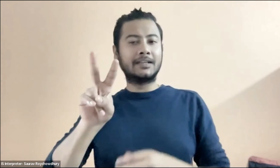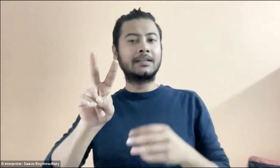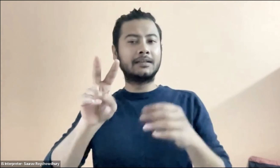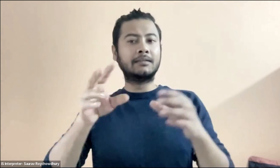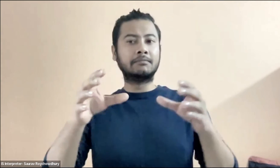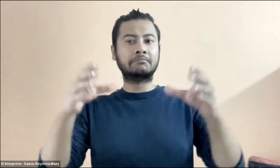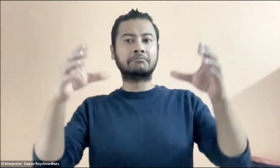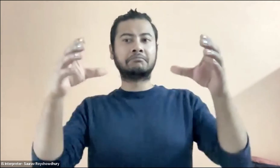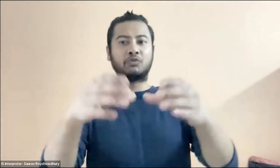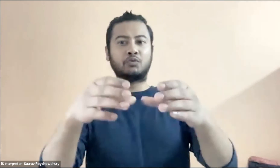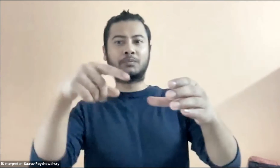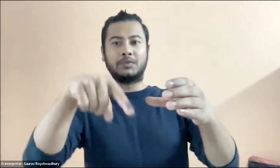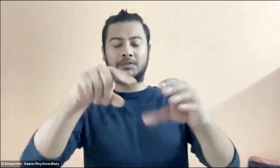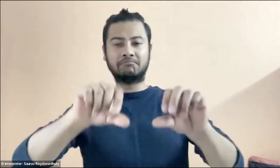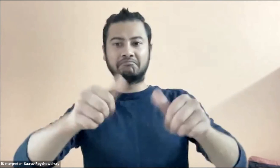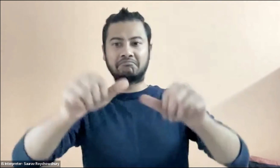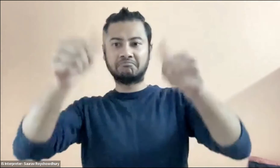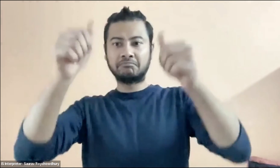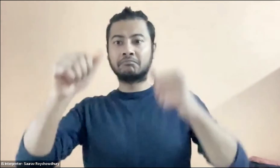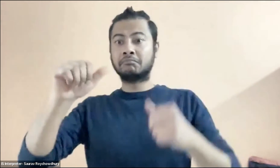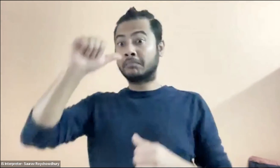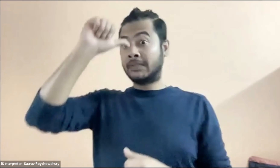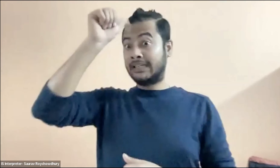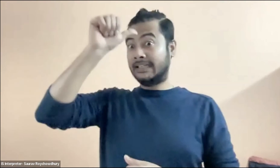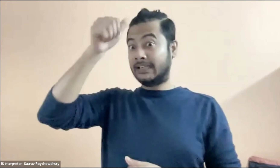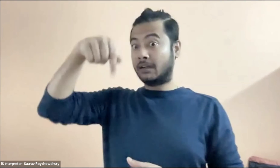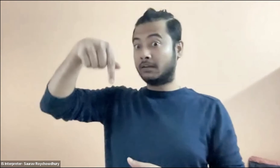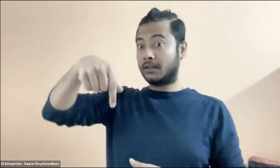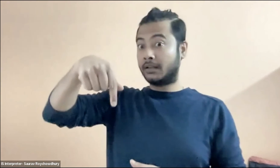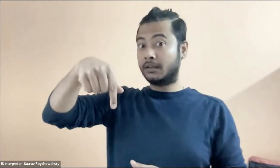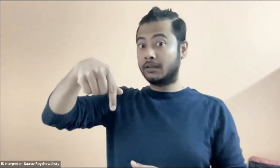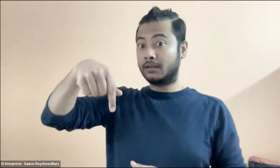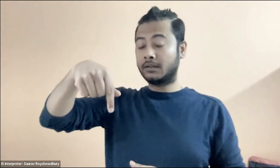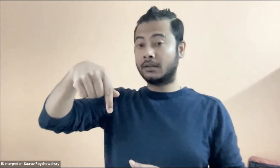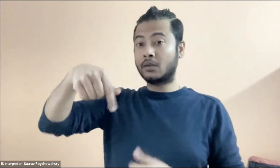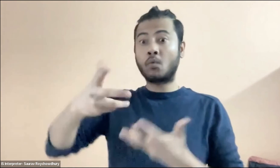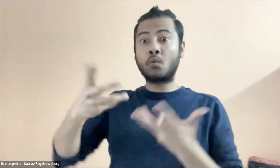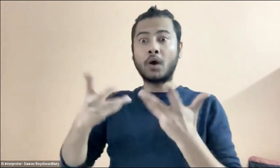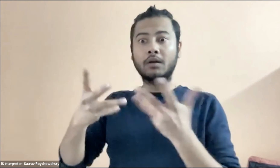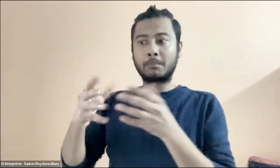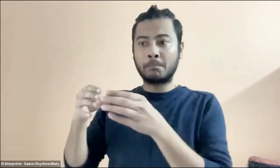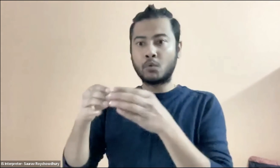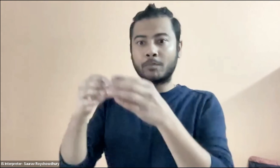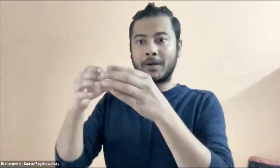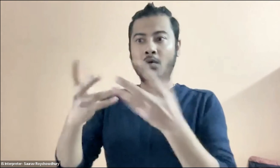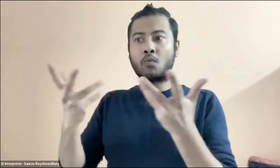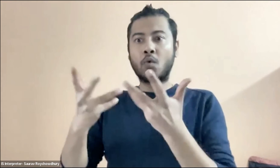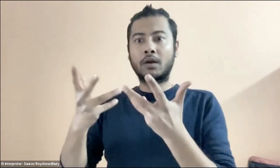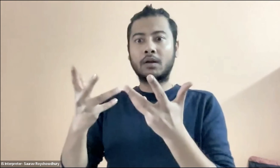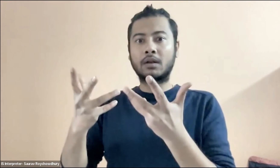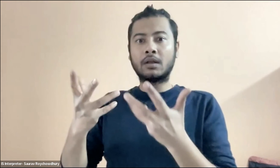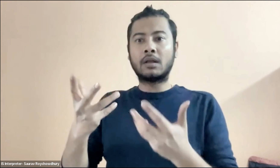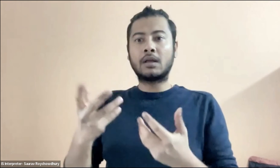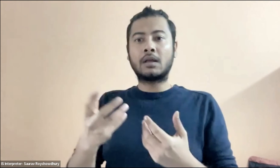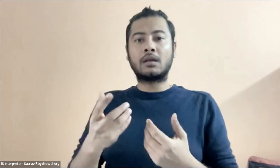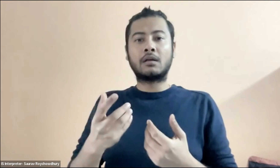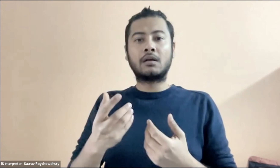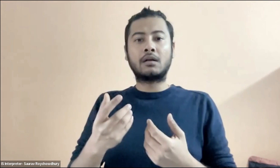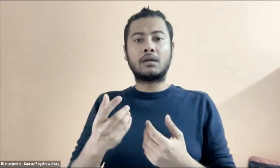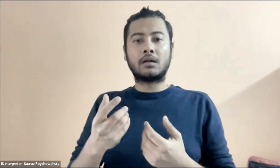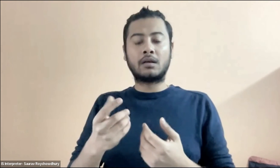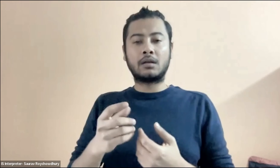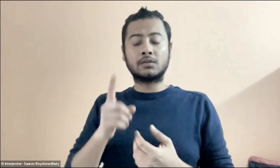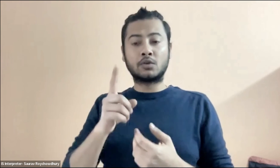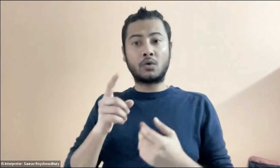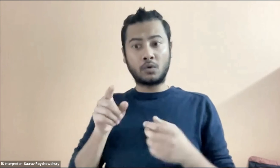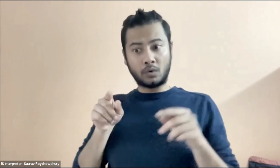India, there is a tendency to have some sort of nostalgia about that, and surely very important to learn from them.